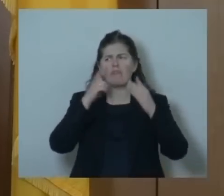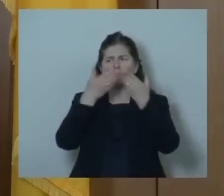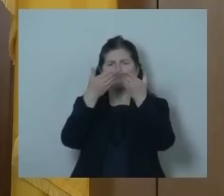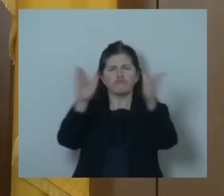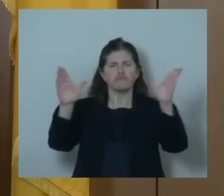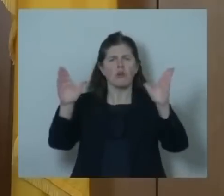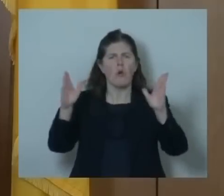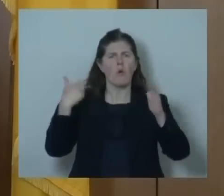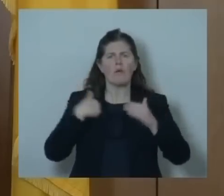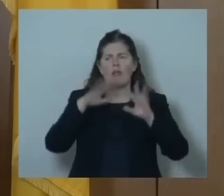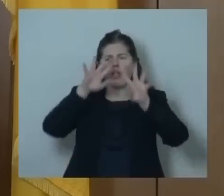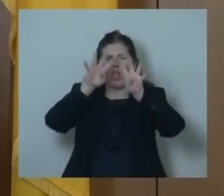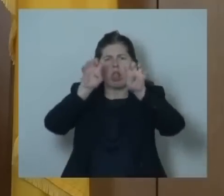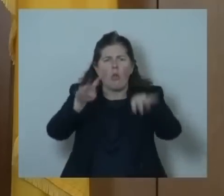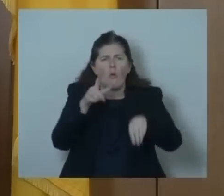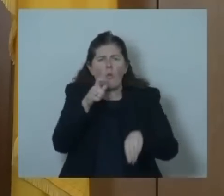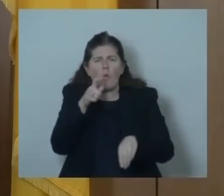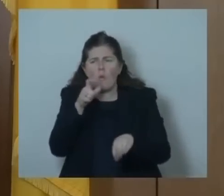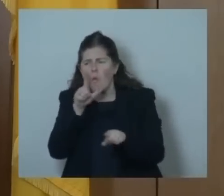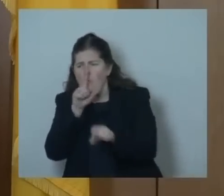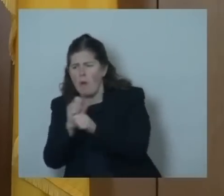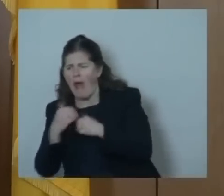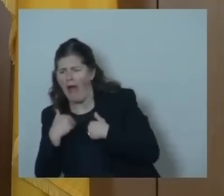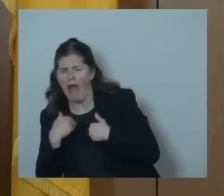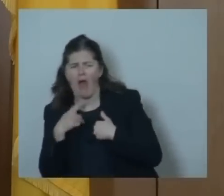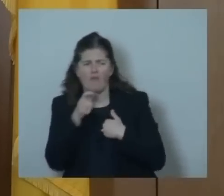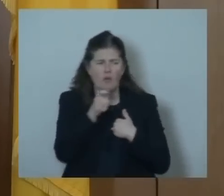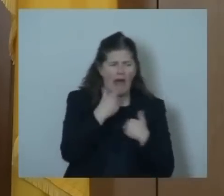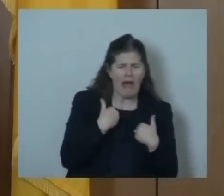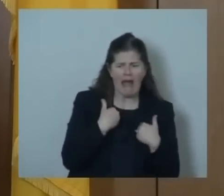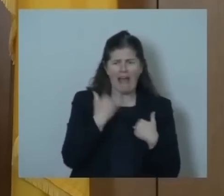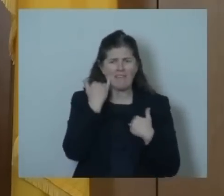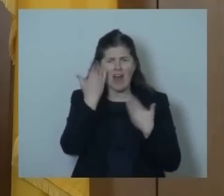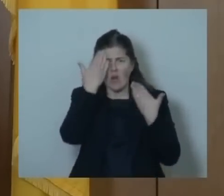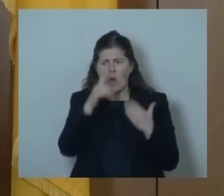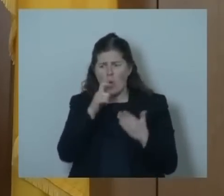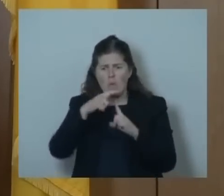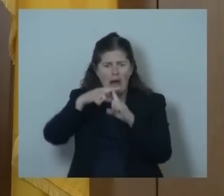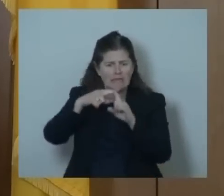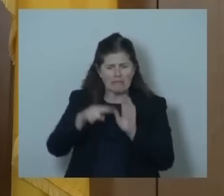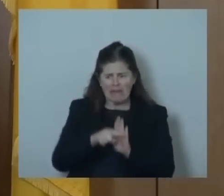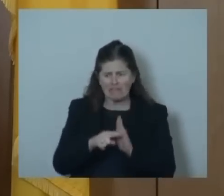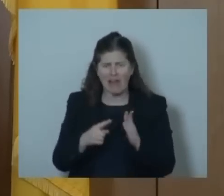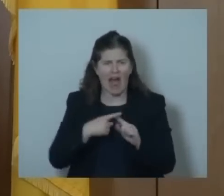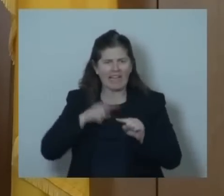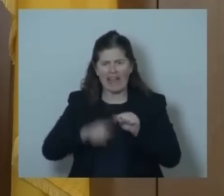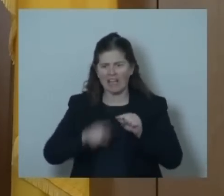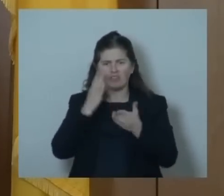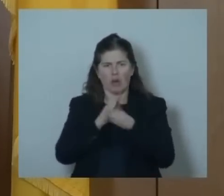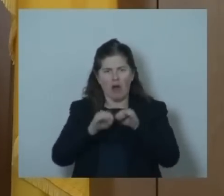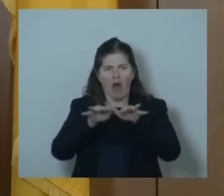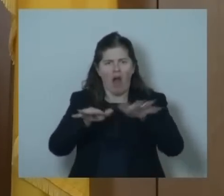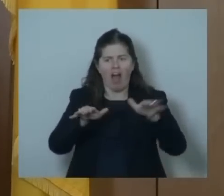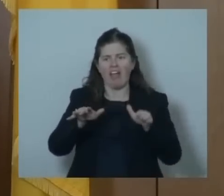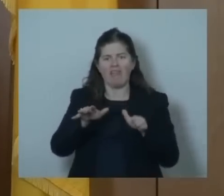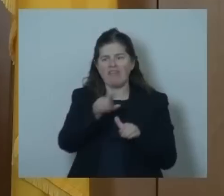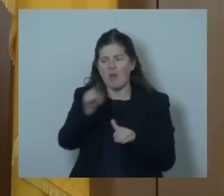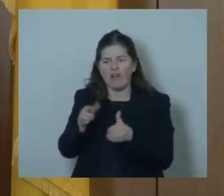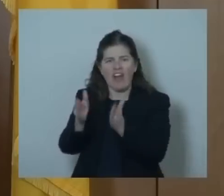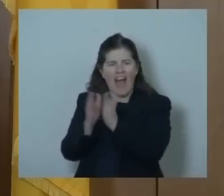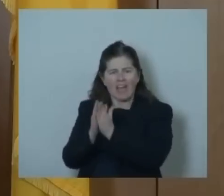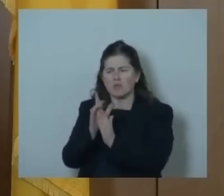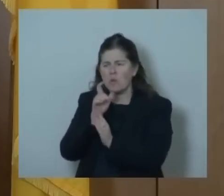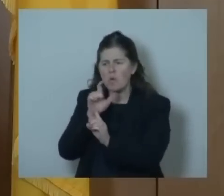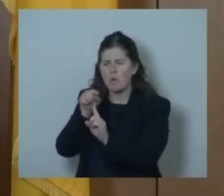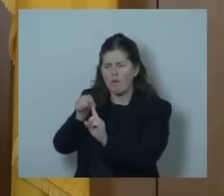who's positive. If you don't know who's positive, I can't stop the spread. They're not going to get asked about who their contacts are.